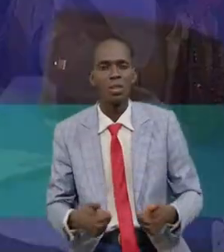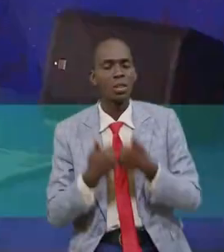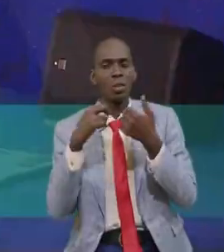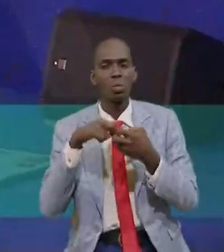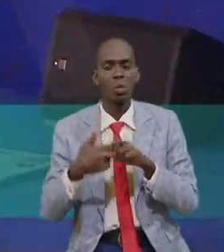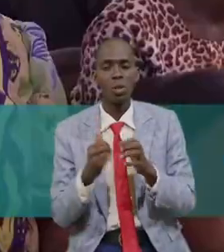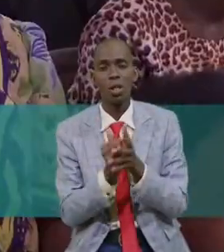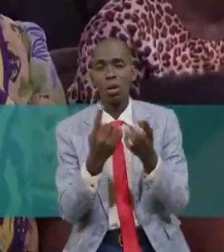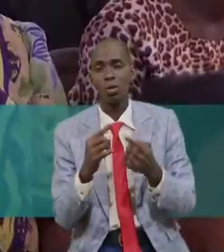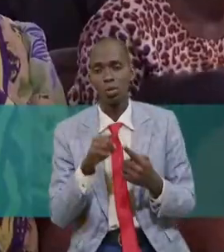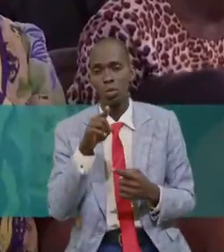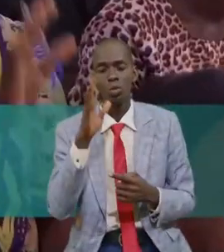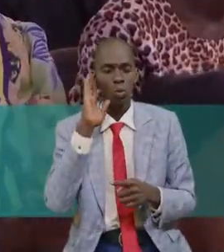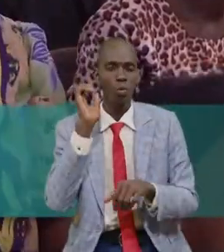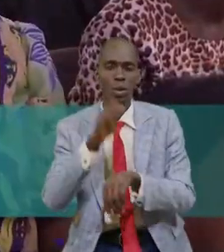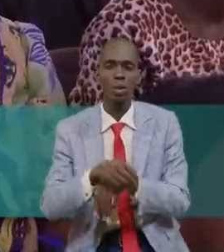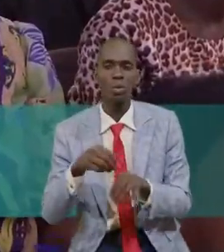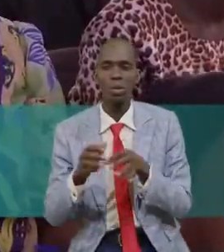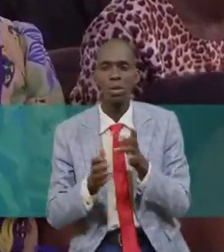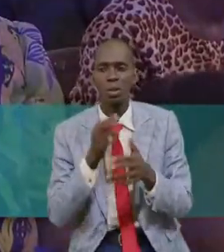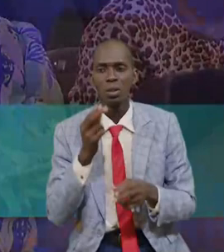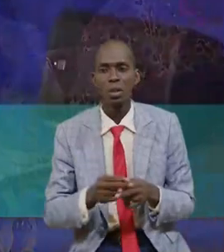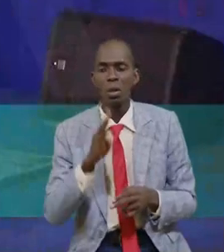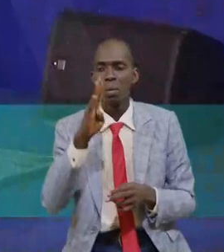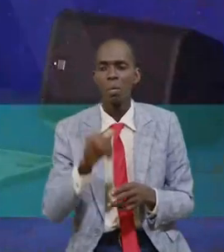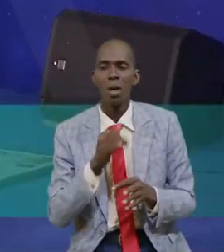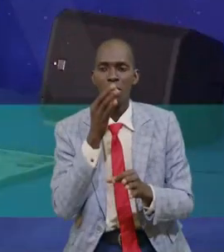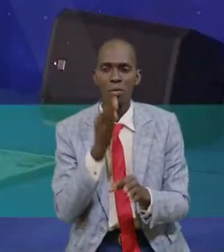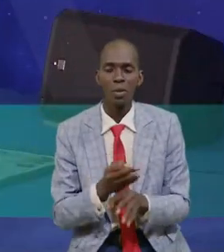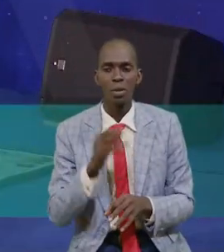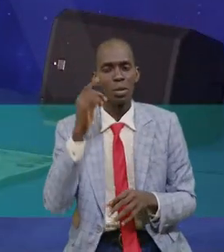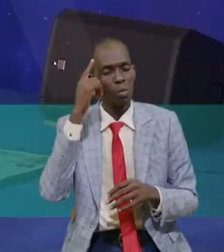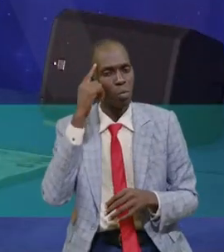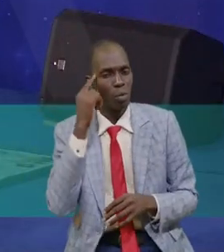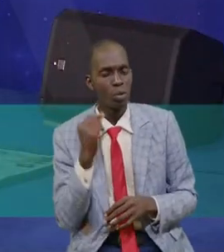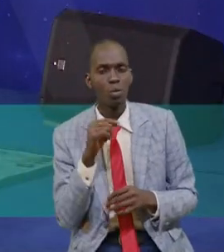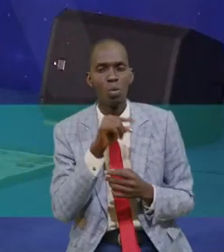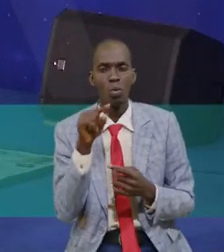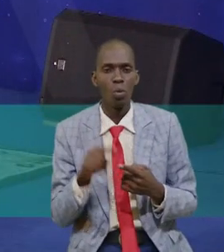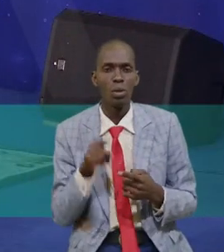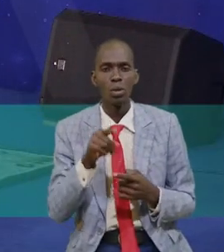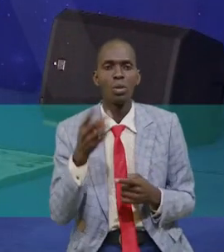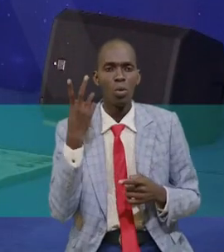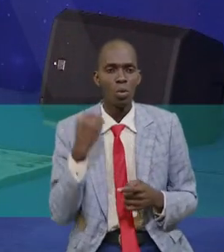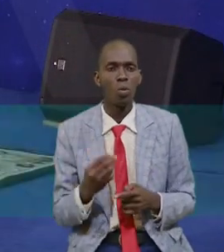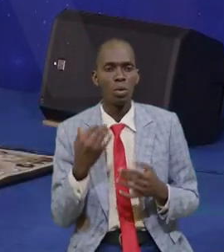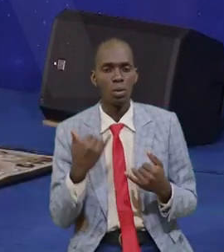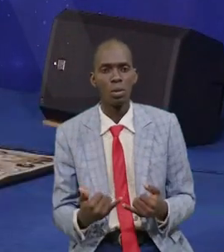you'll overcome. Yeah. By faith. By faith, Moses, when he was come to